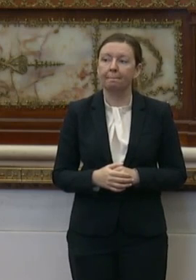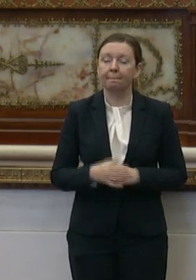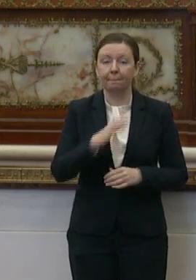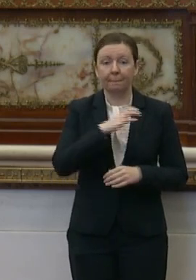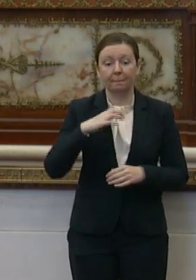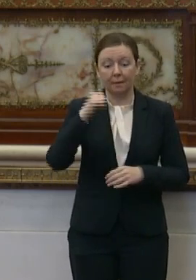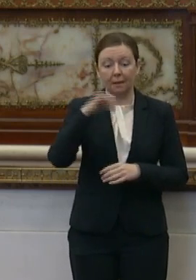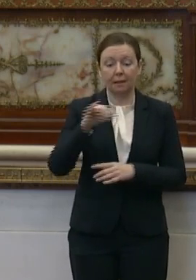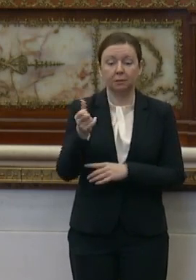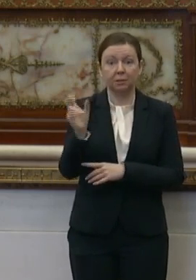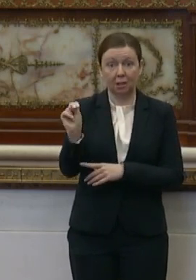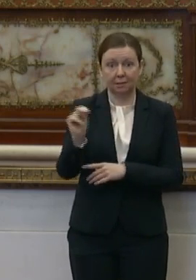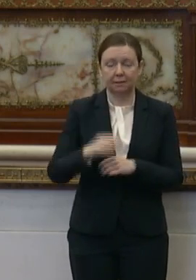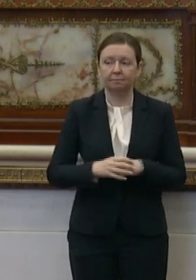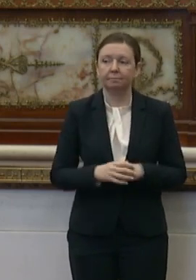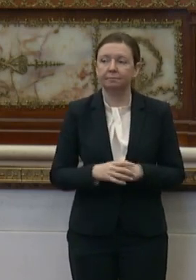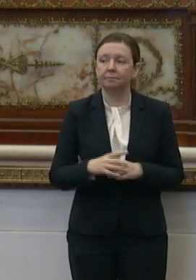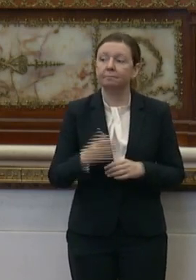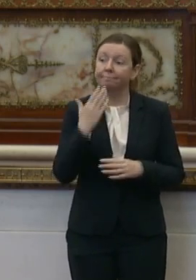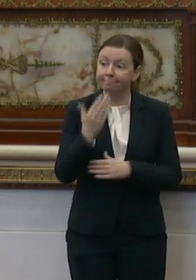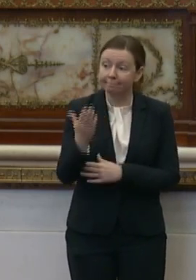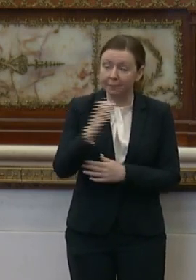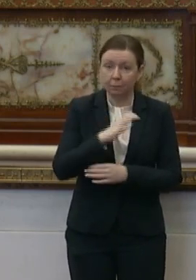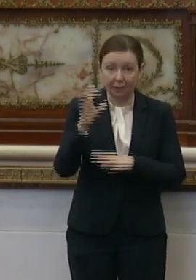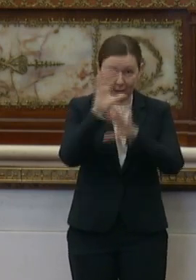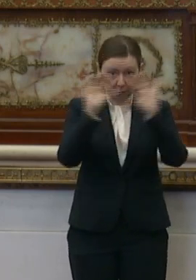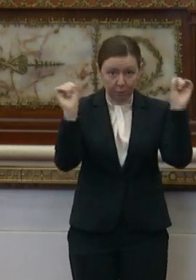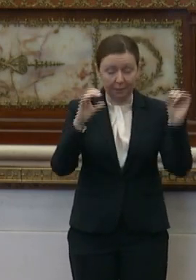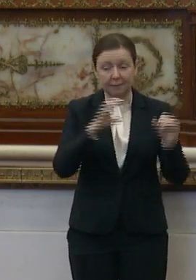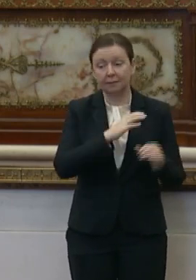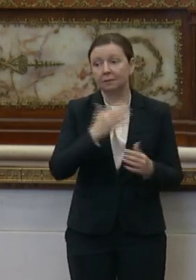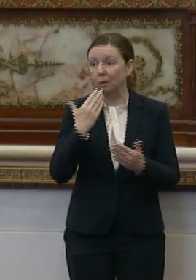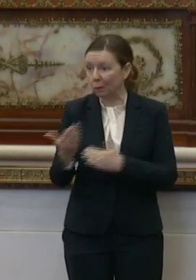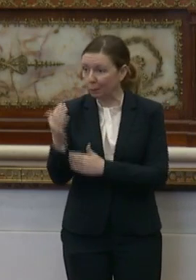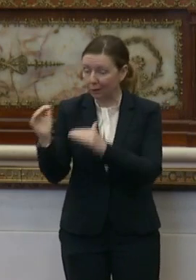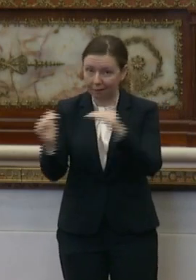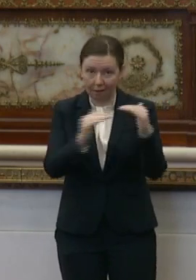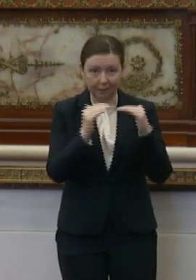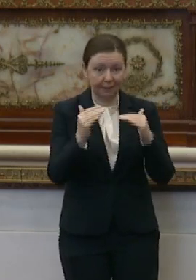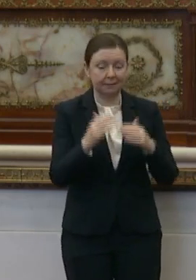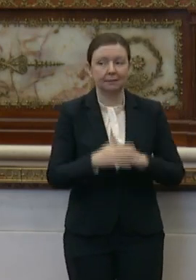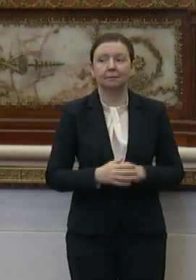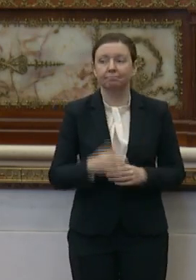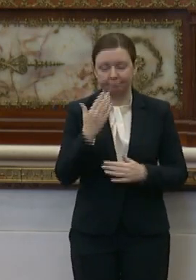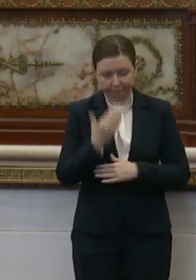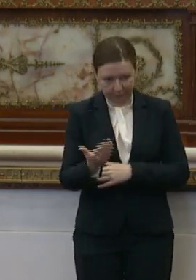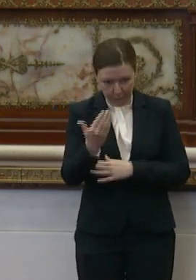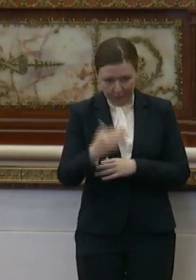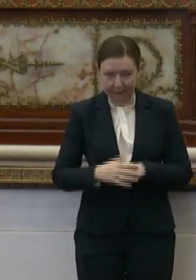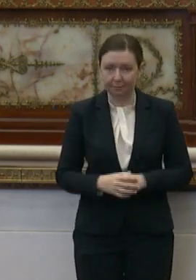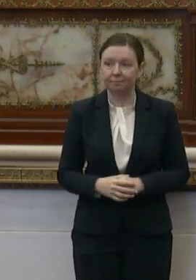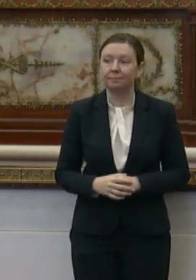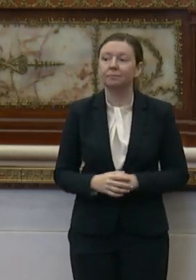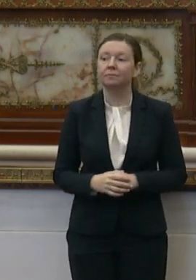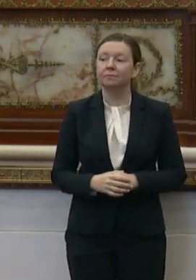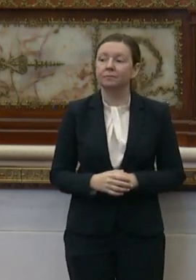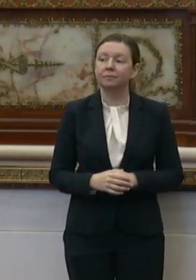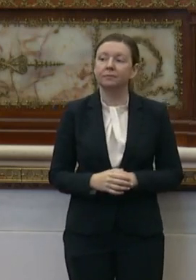Councilman Johnson. Good morning, Council President. Good morning, colleagues. Good morning, sir.